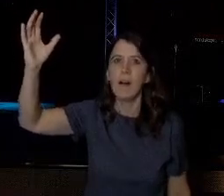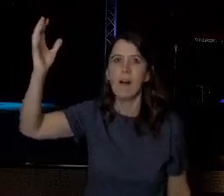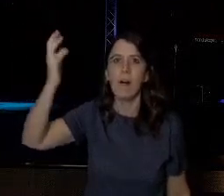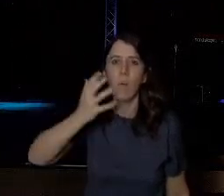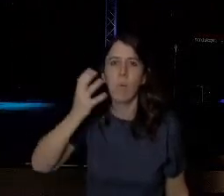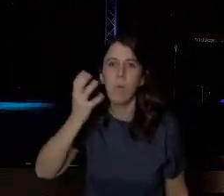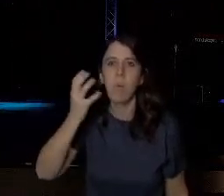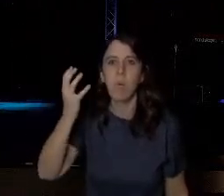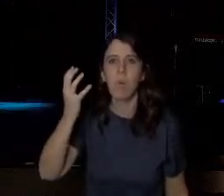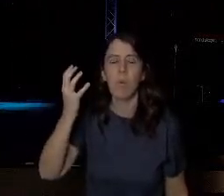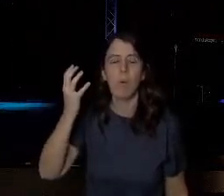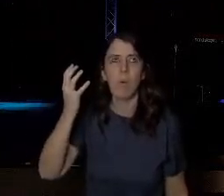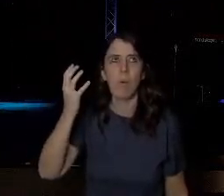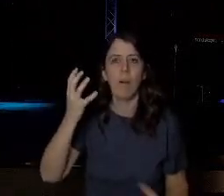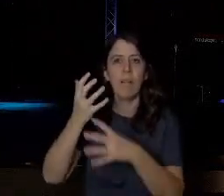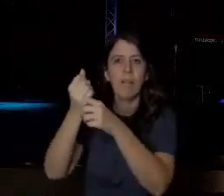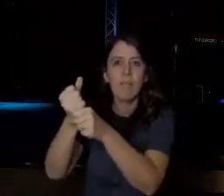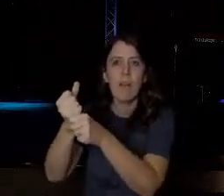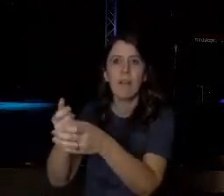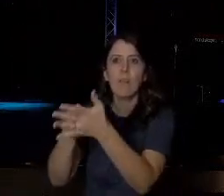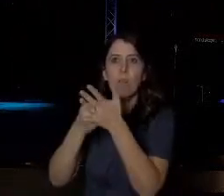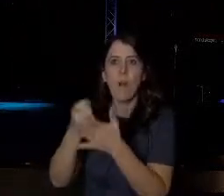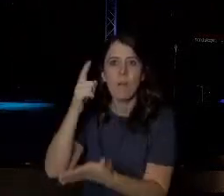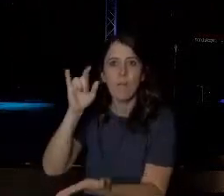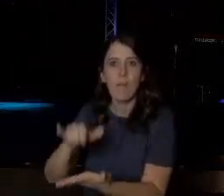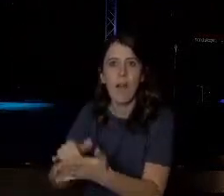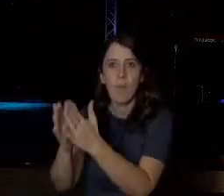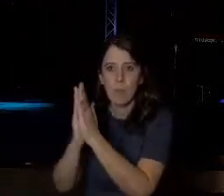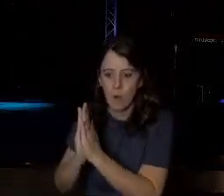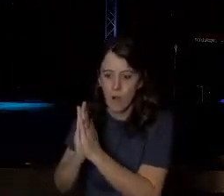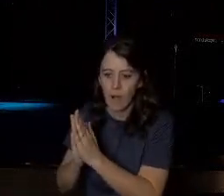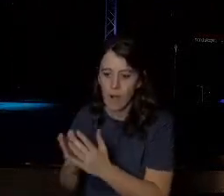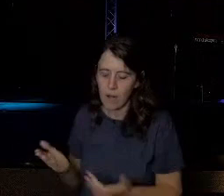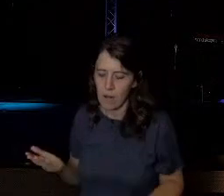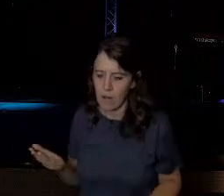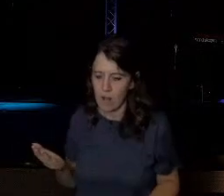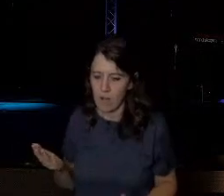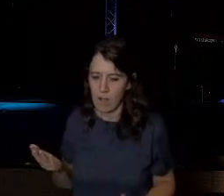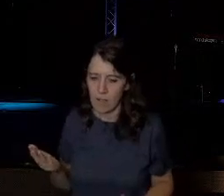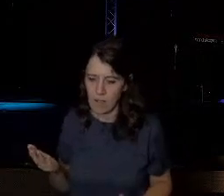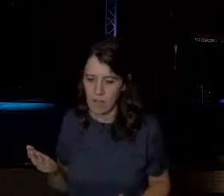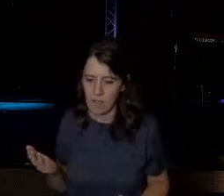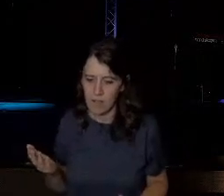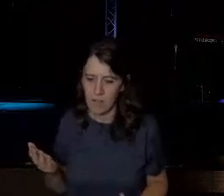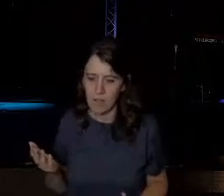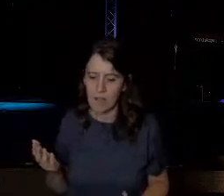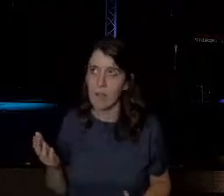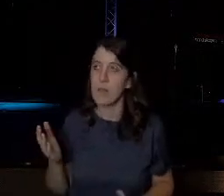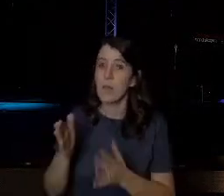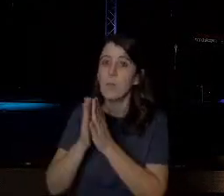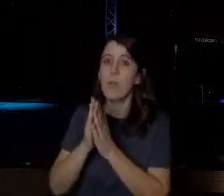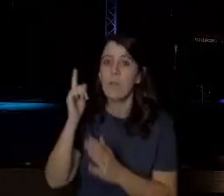Can you imagine the faith that it took to pray that prayer? Would the sun stand still?